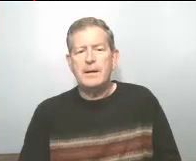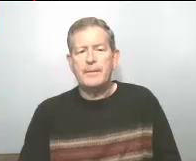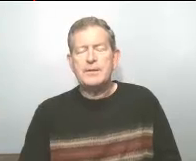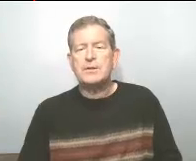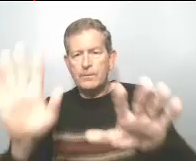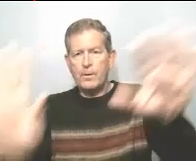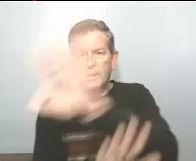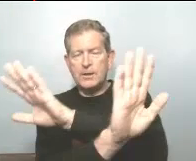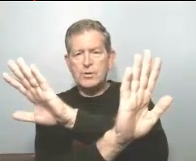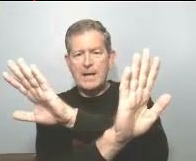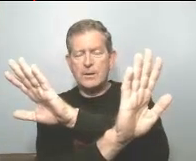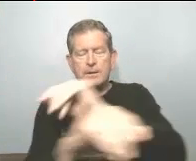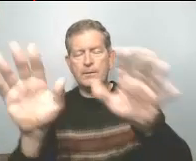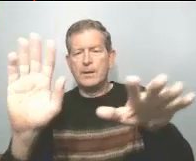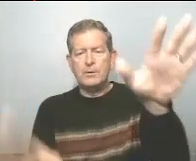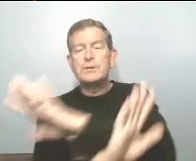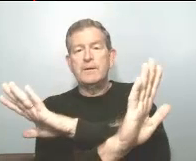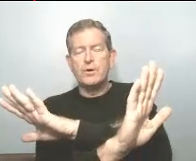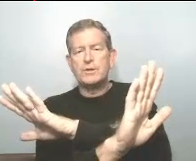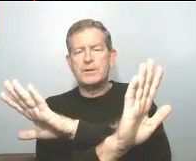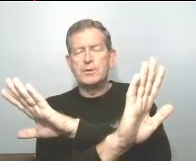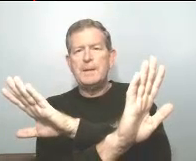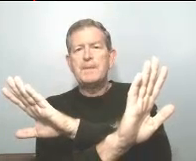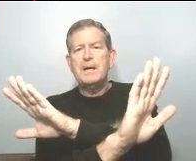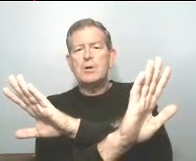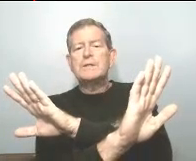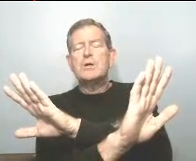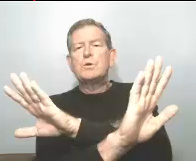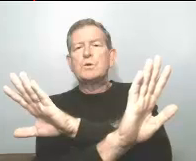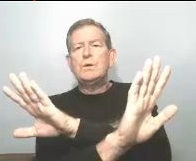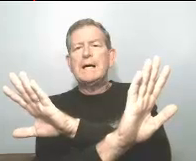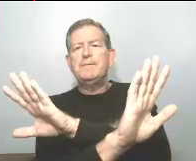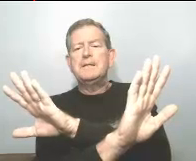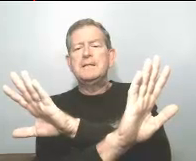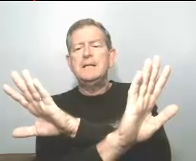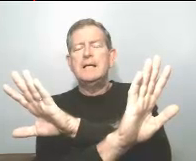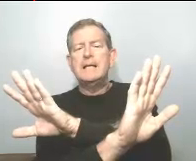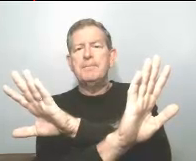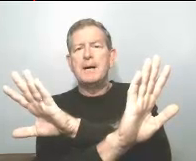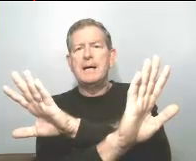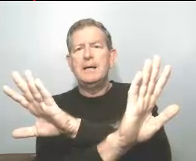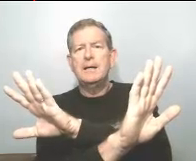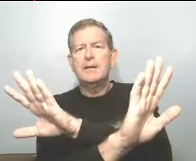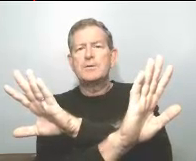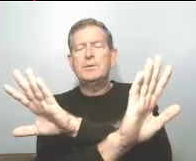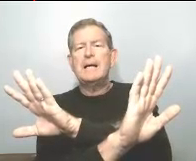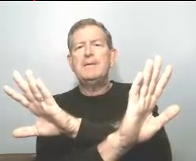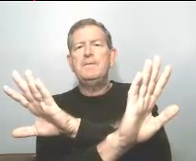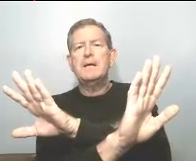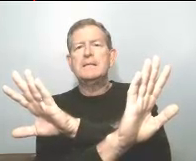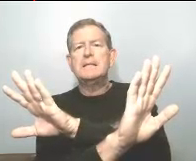all, this is forming a using inversion, excuse me. You'd say se lave-t-il les mains?